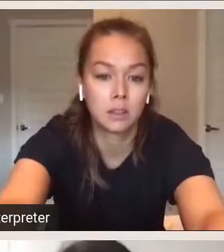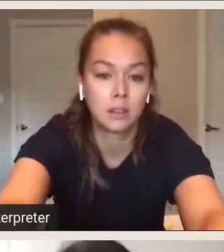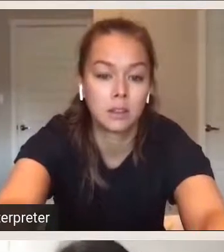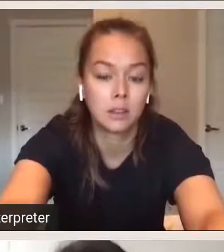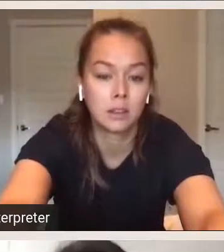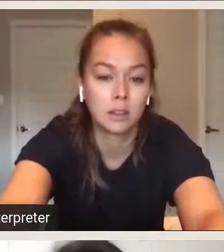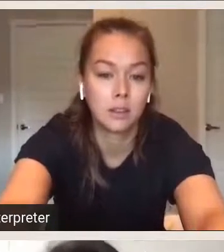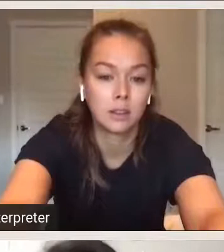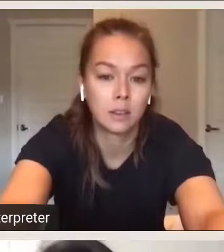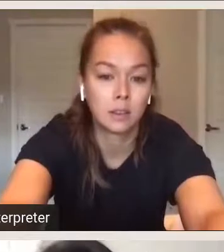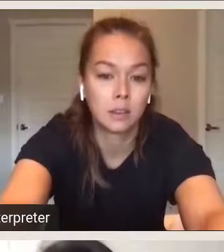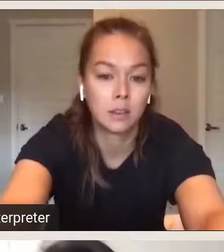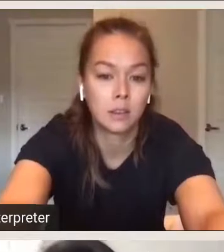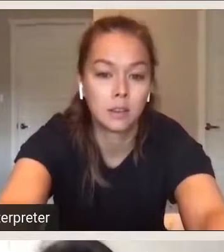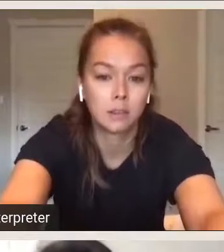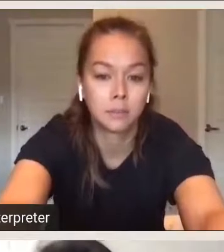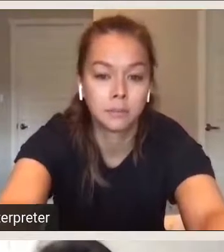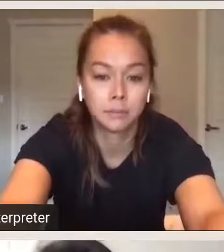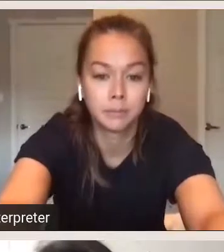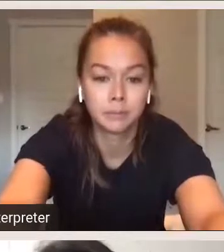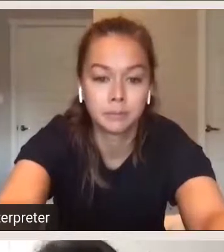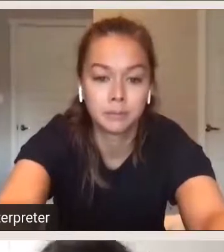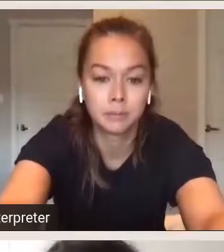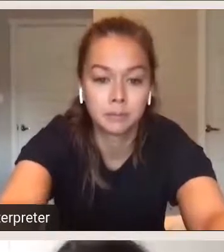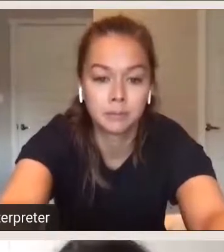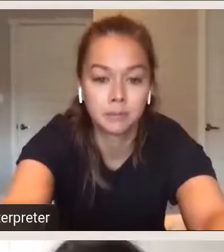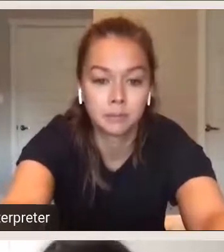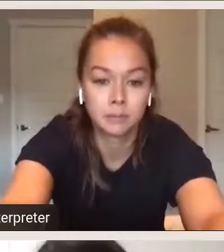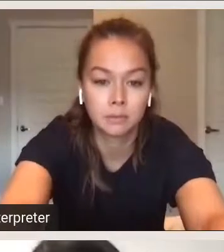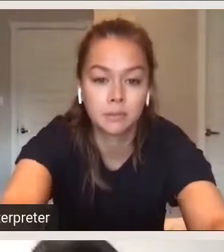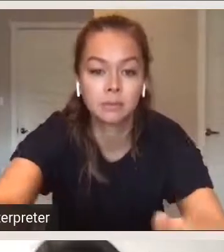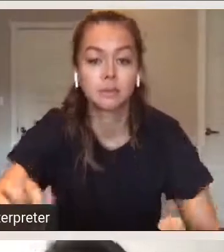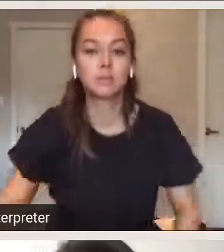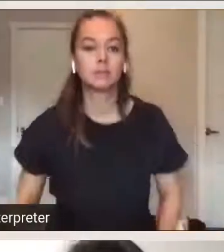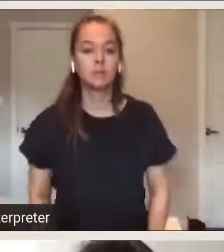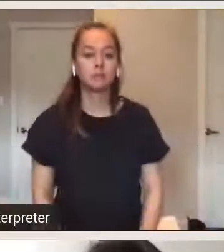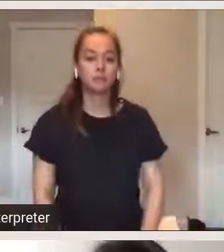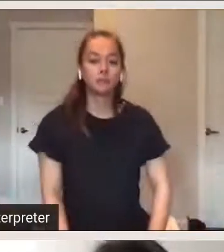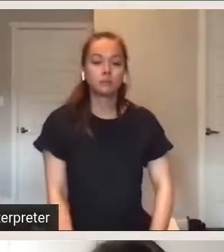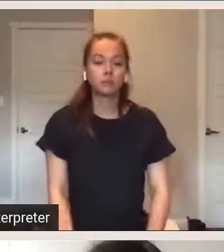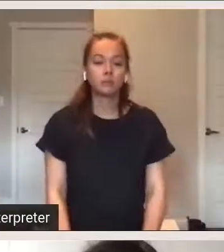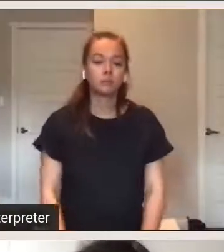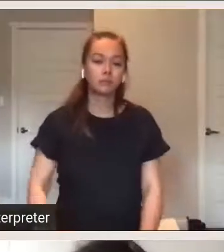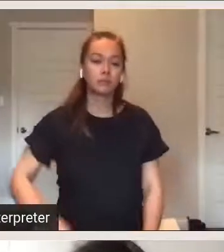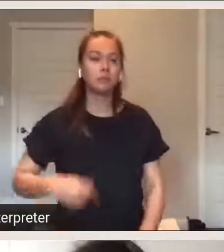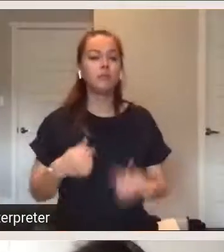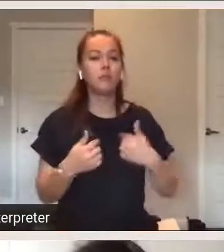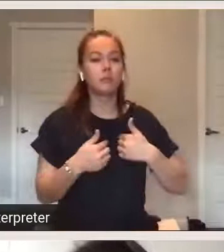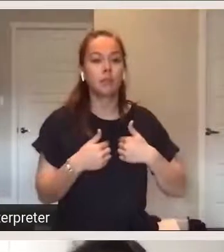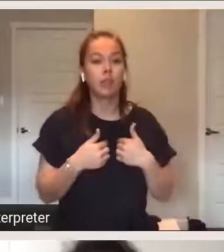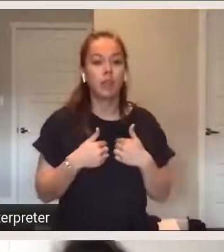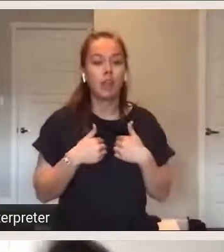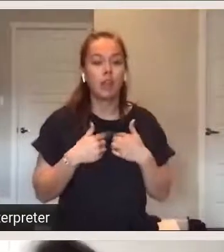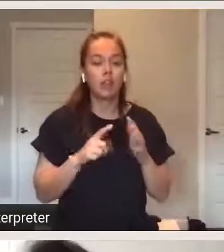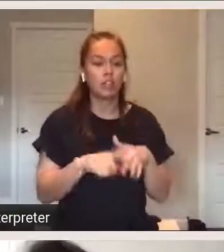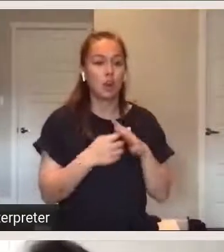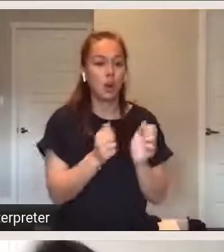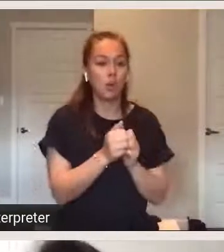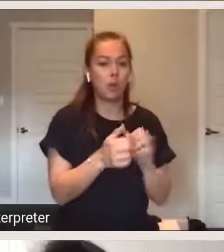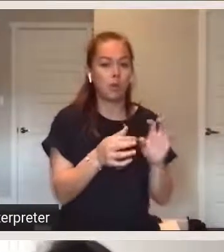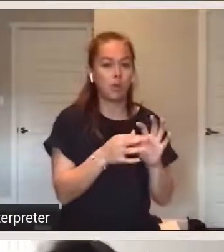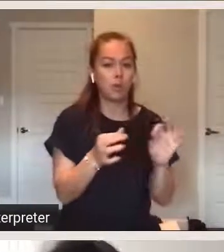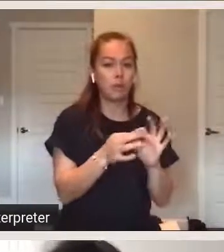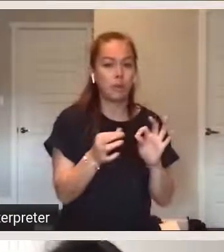you. So I'm going to just start with a comment. So someone mentioned the hand scene also got me really engaged.